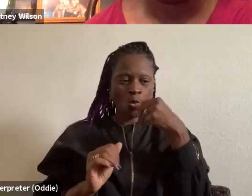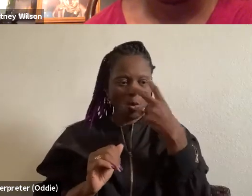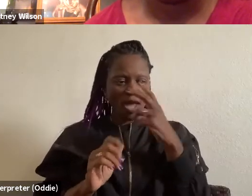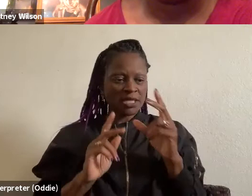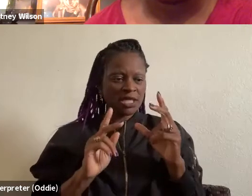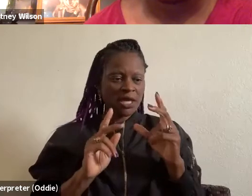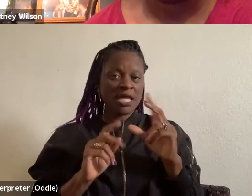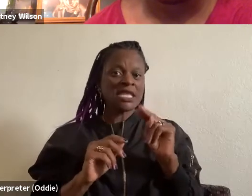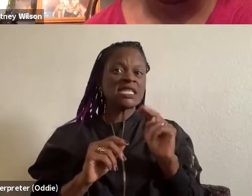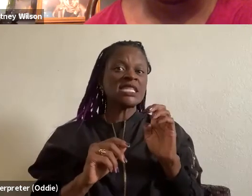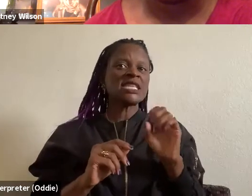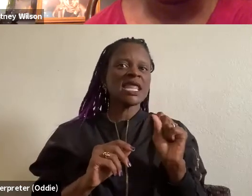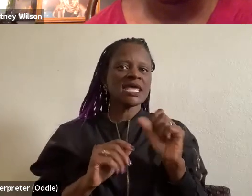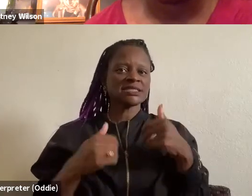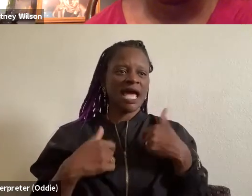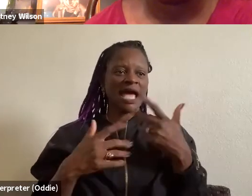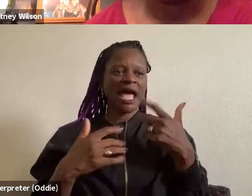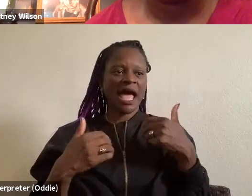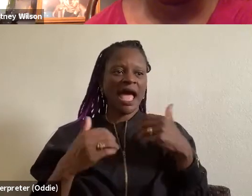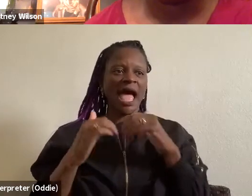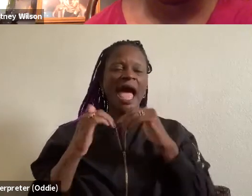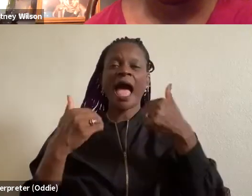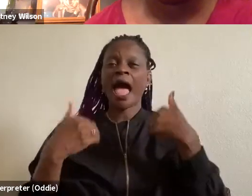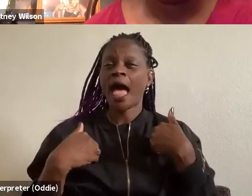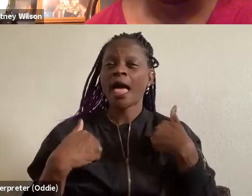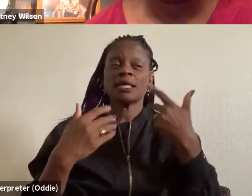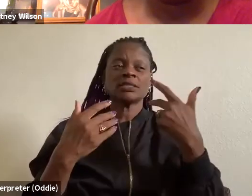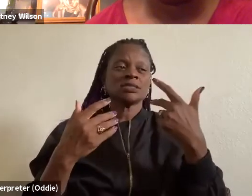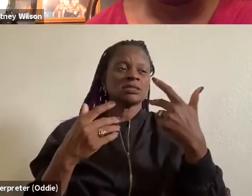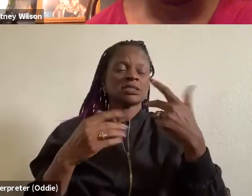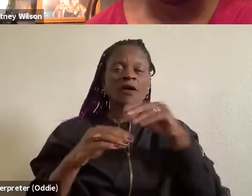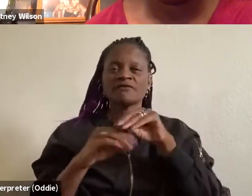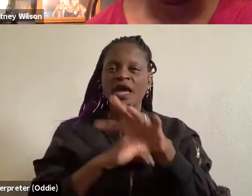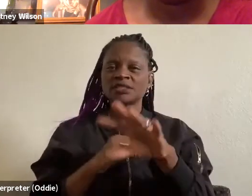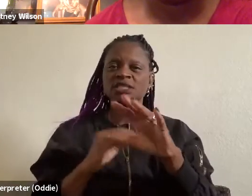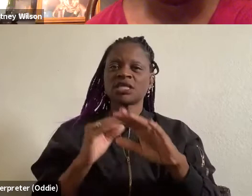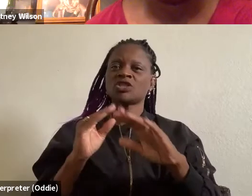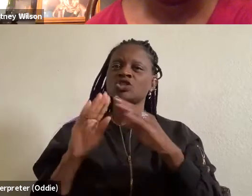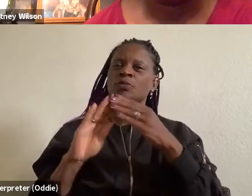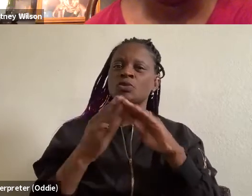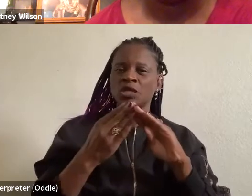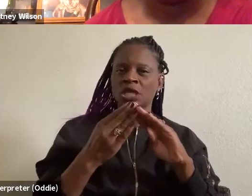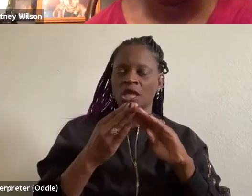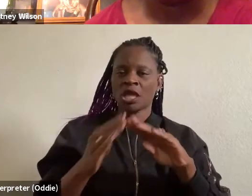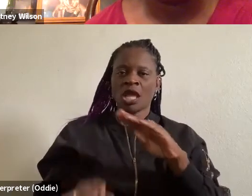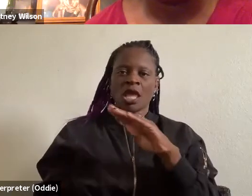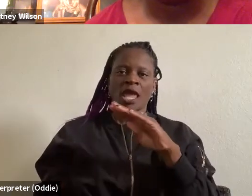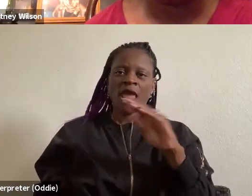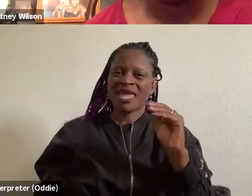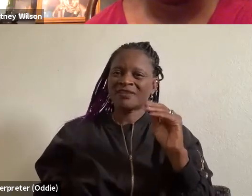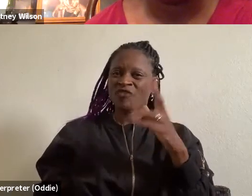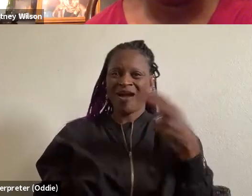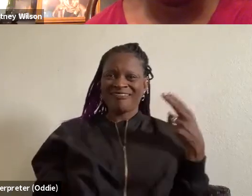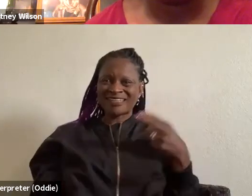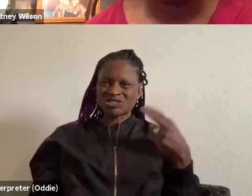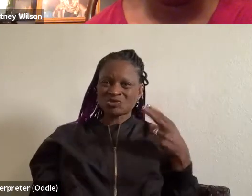movement to not be as robust as it should be, for our history to not be as well known, particularly our